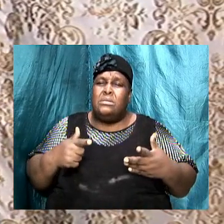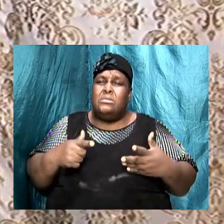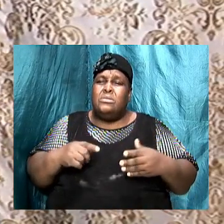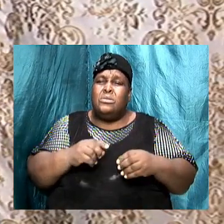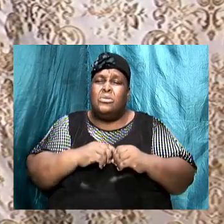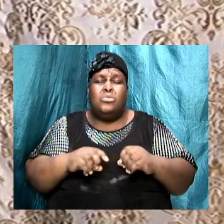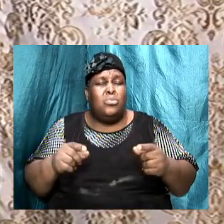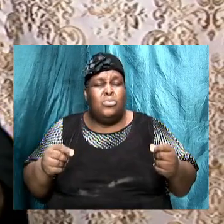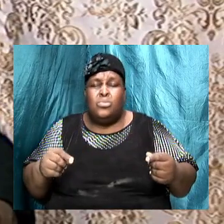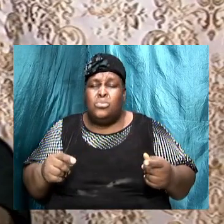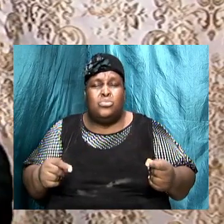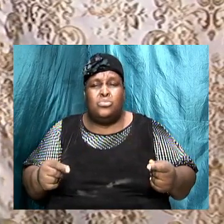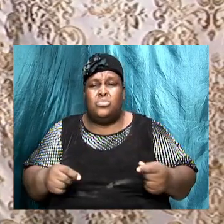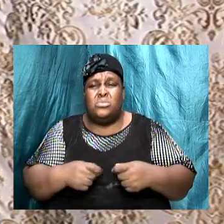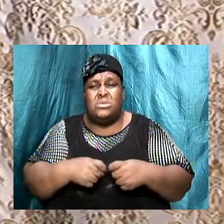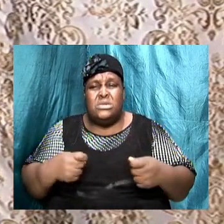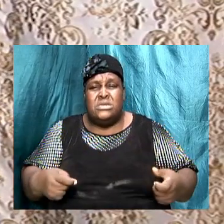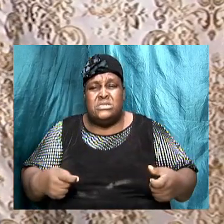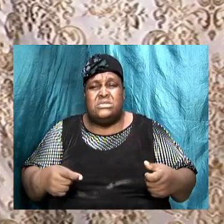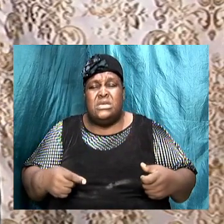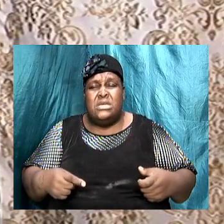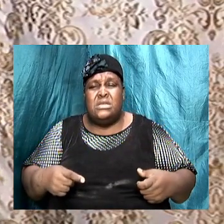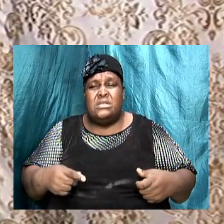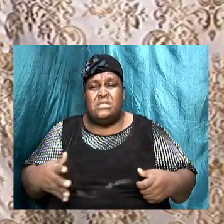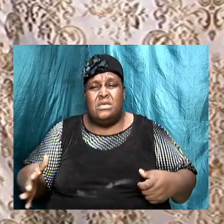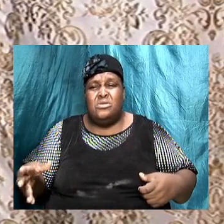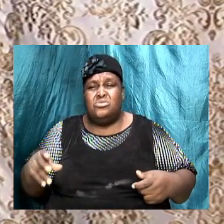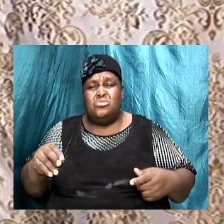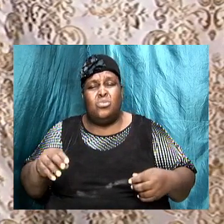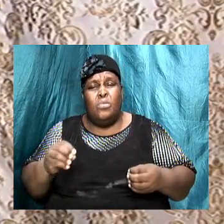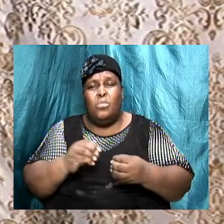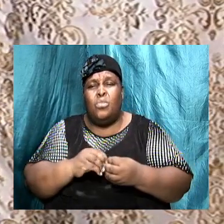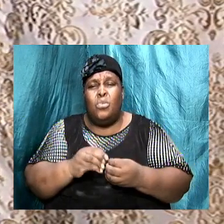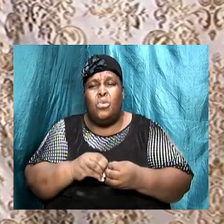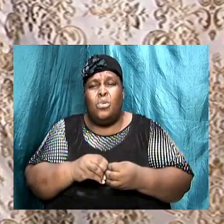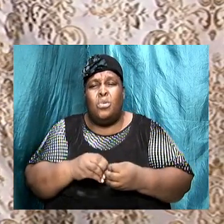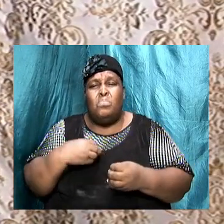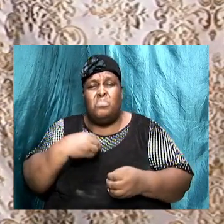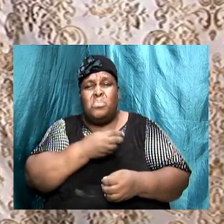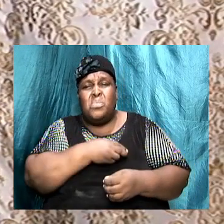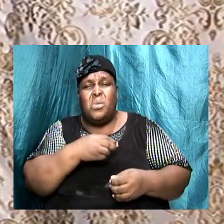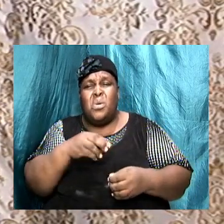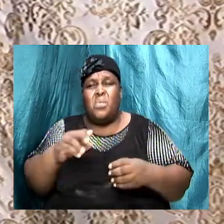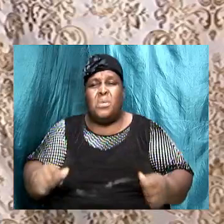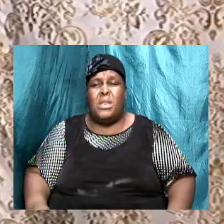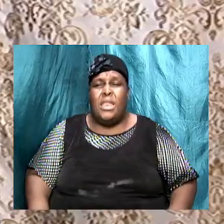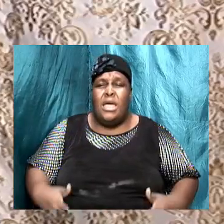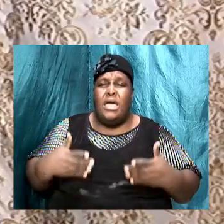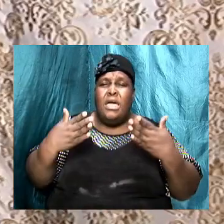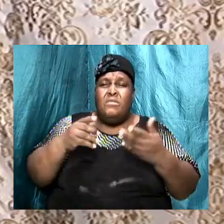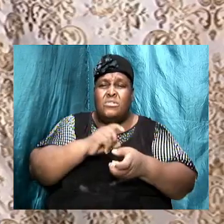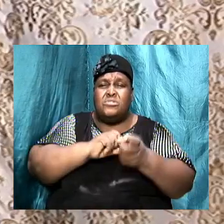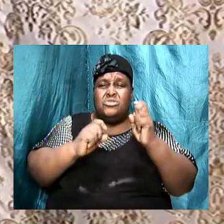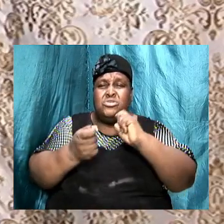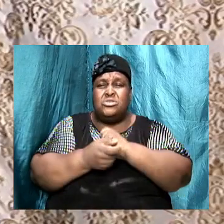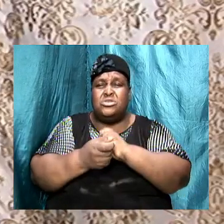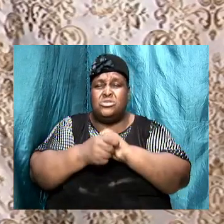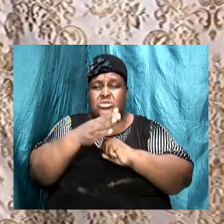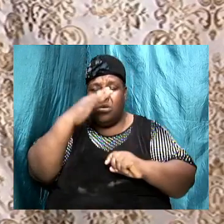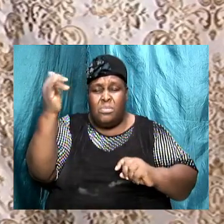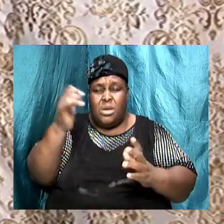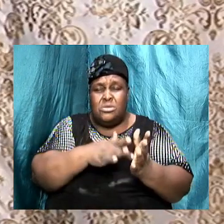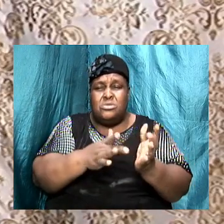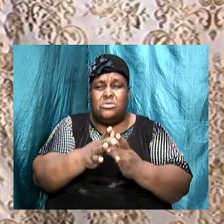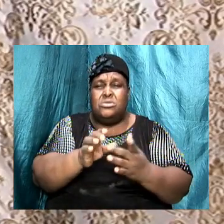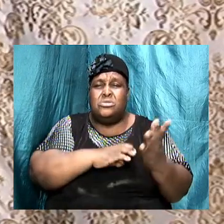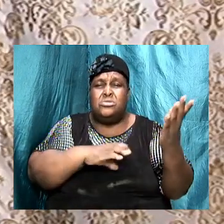Christ. And now our life has been transformed by Jesus Christ. And we are trying our